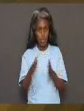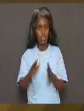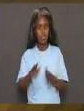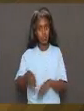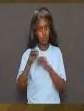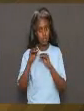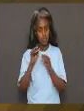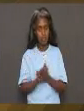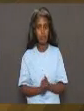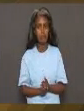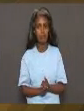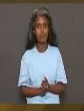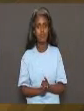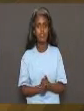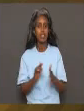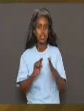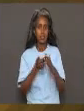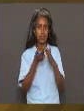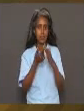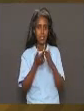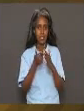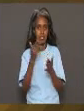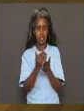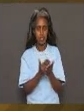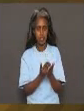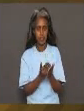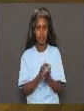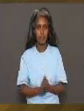students? Let us begin the lesson.